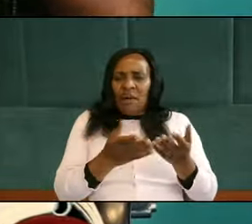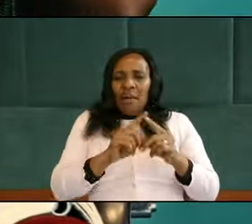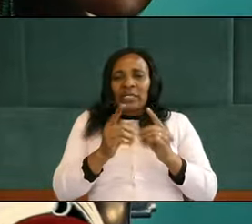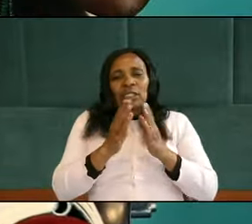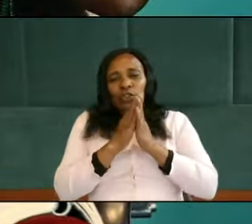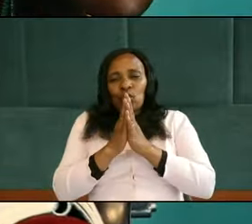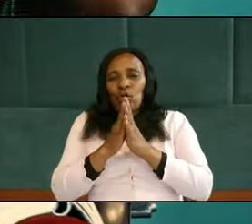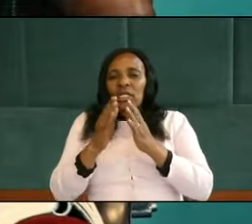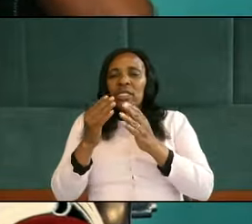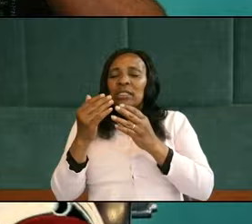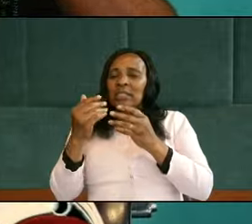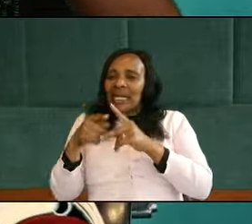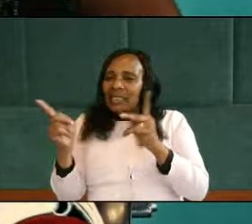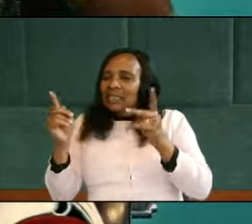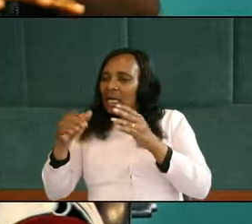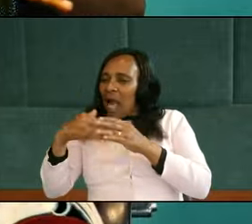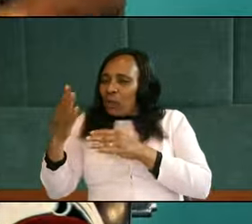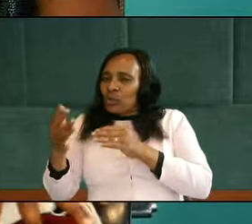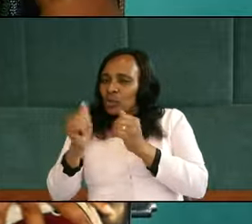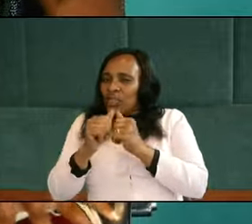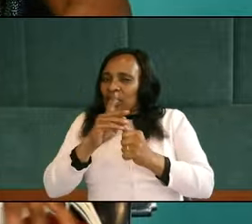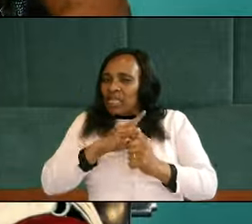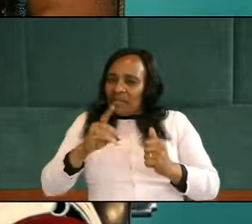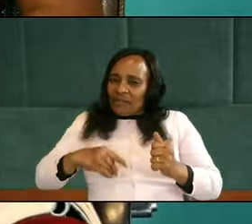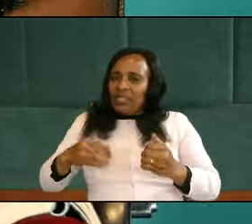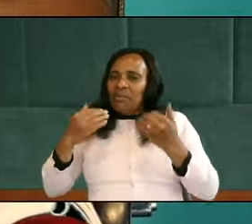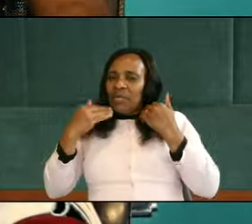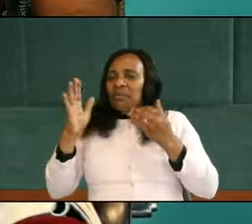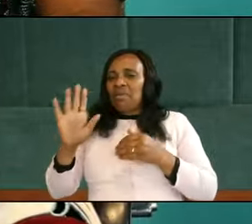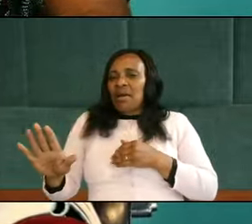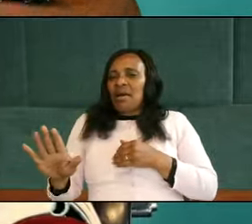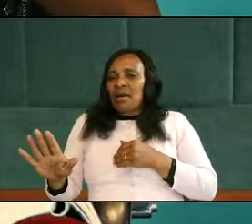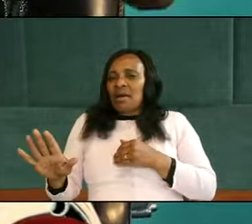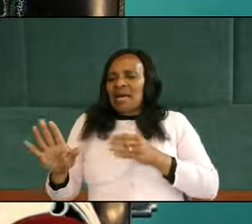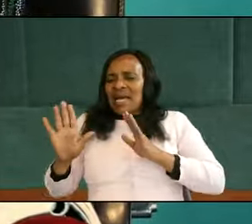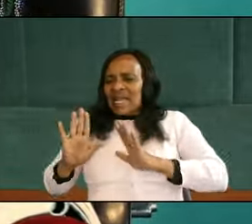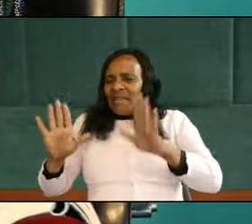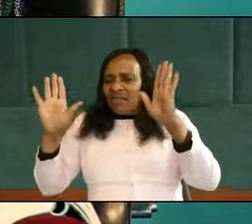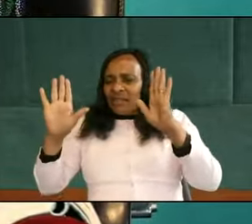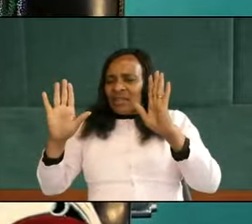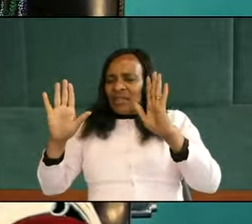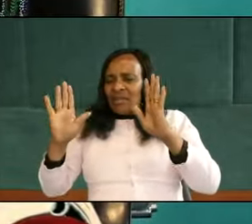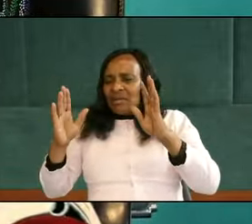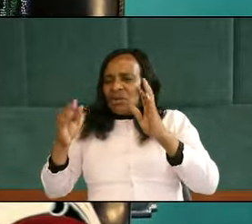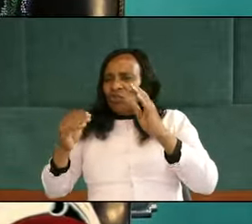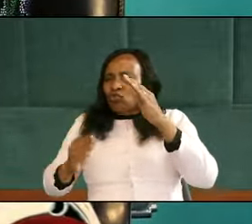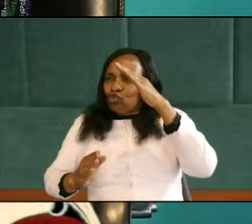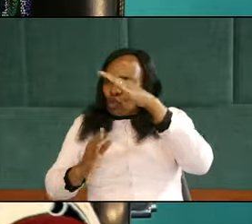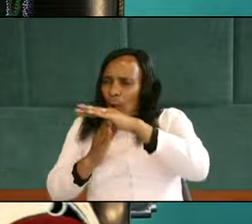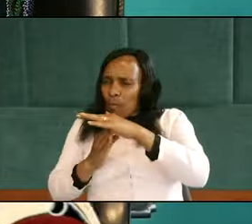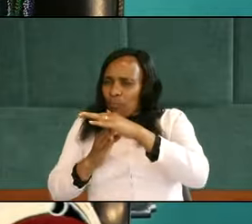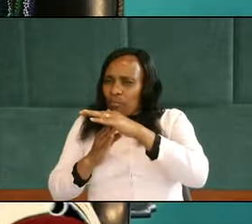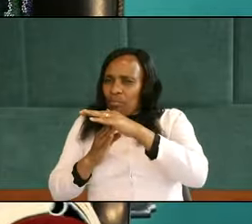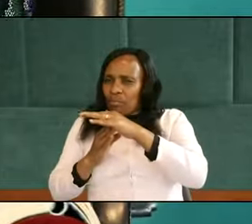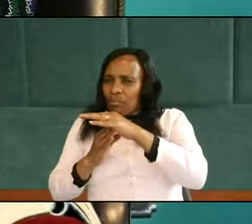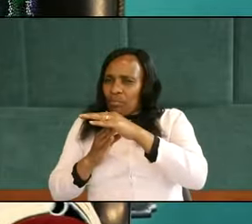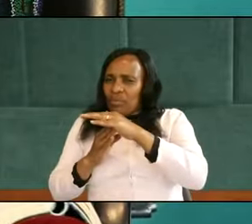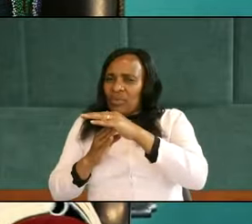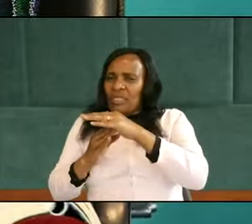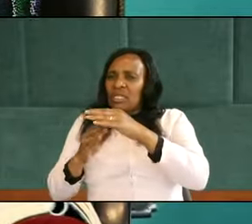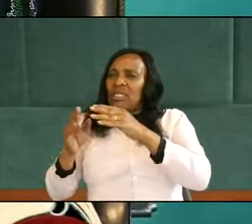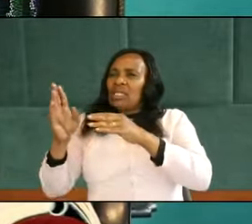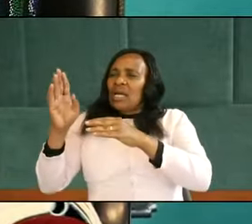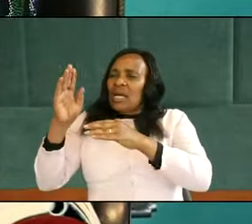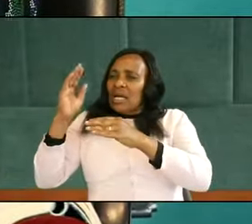out. So the story starts out with David's on his bed. So he leaves his bed, goes to his rooftop palazzo, his